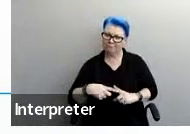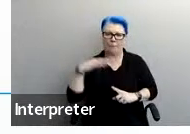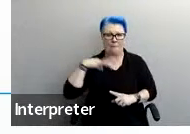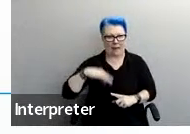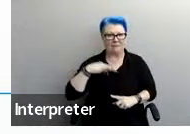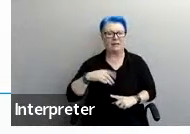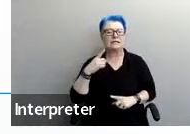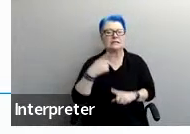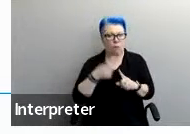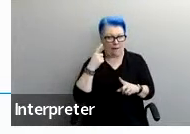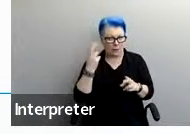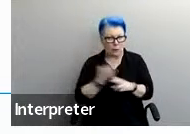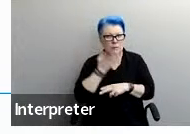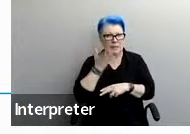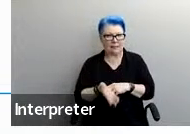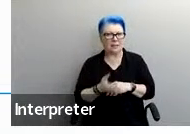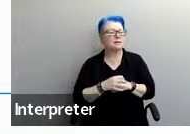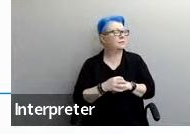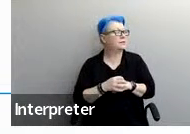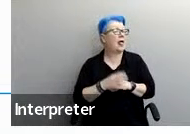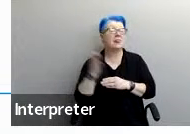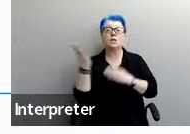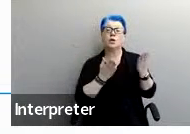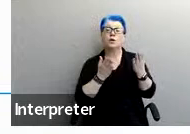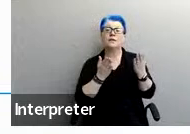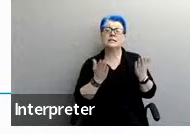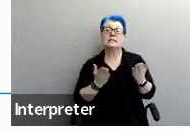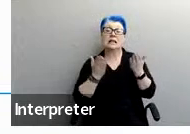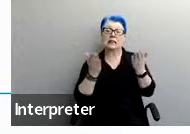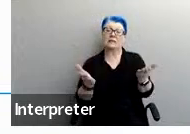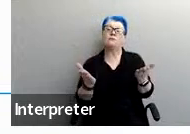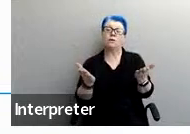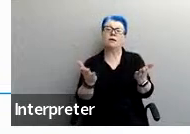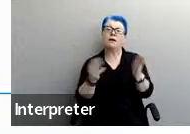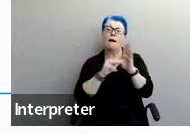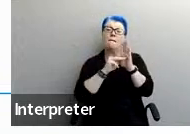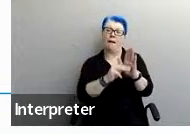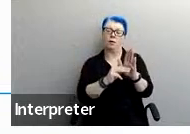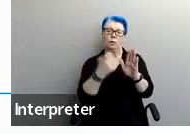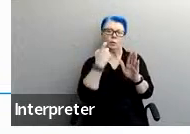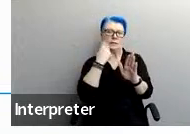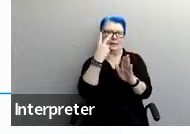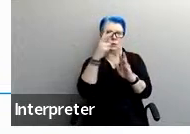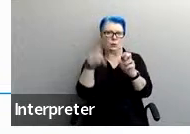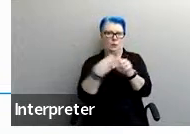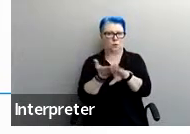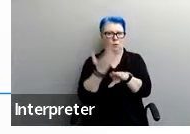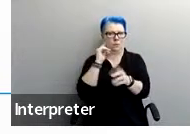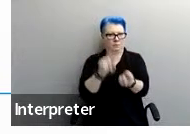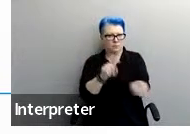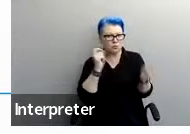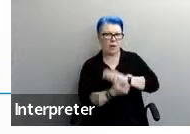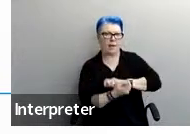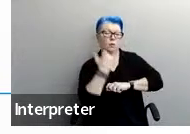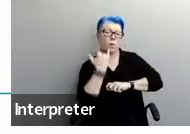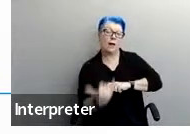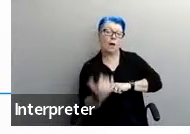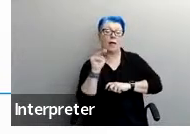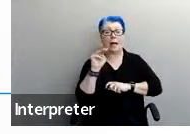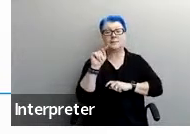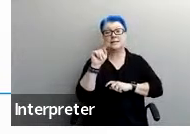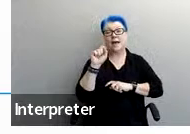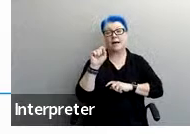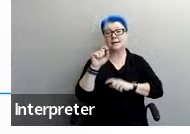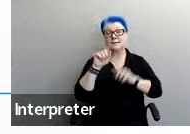previous presentation, our service delivery model recently changed within the last 2 years, and so now our MTSS